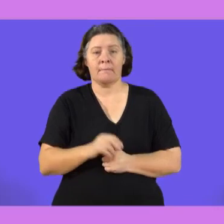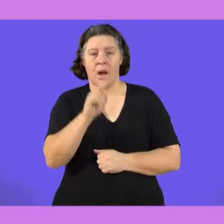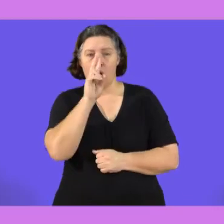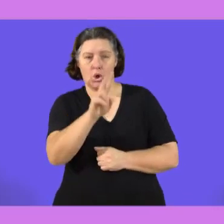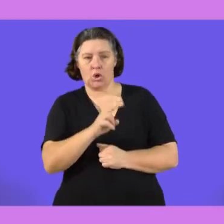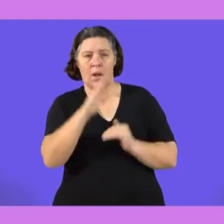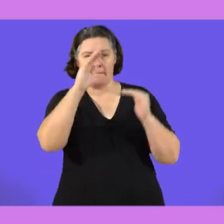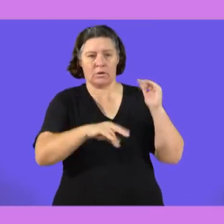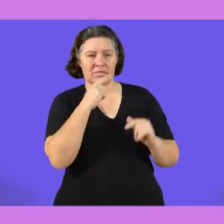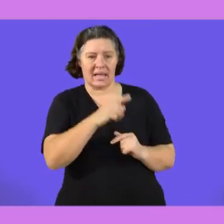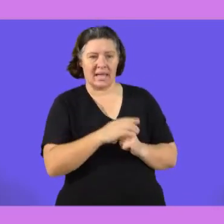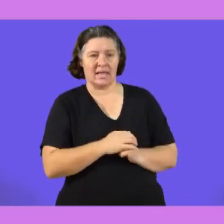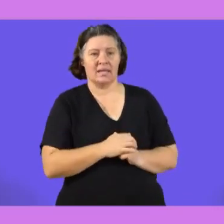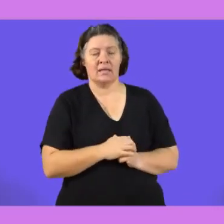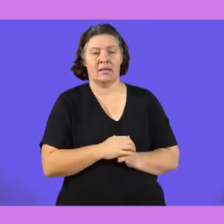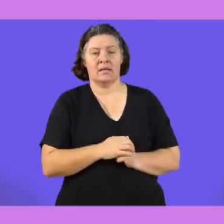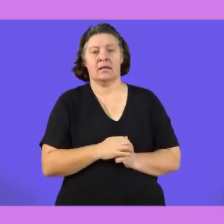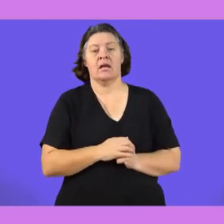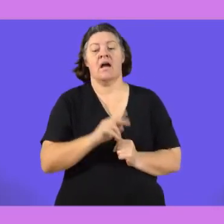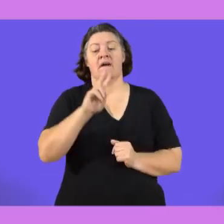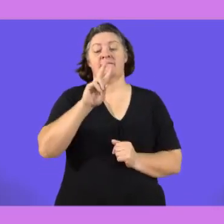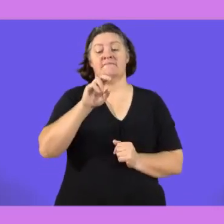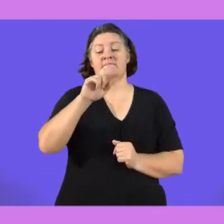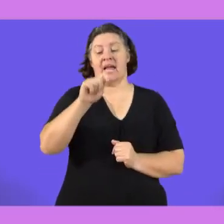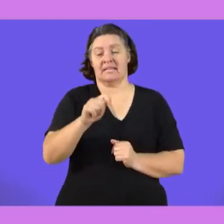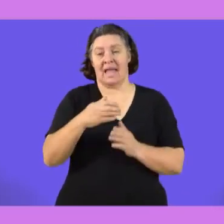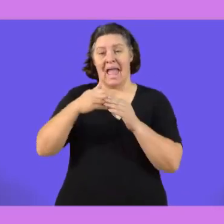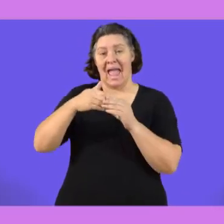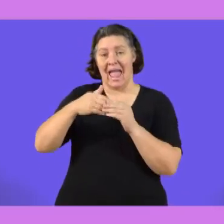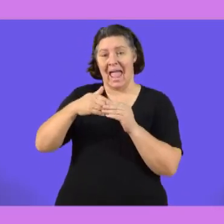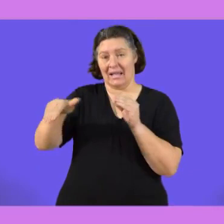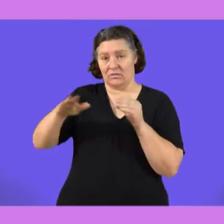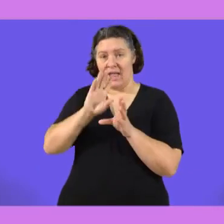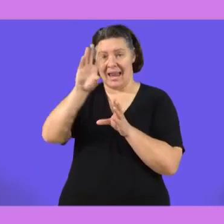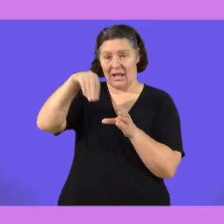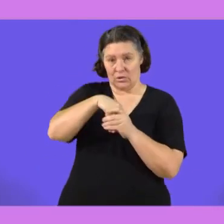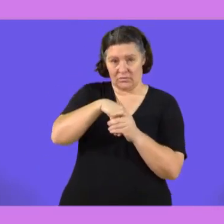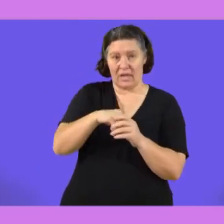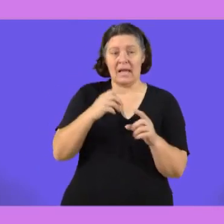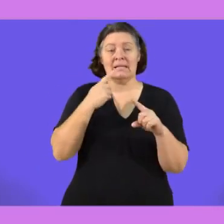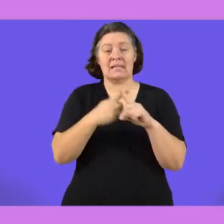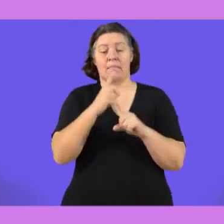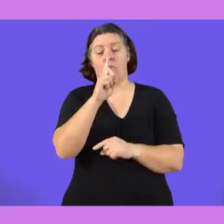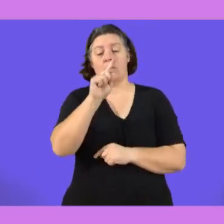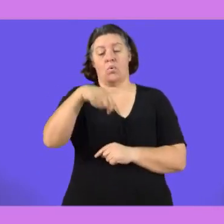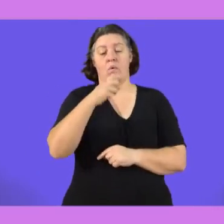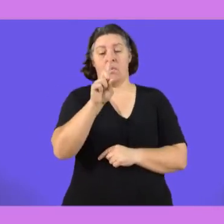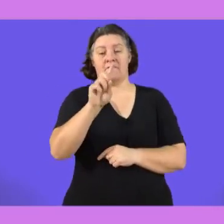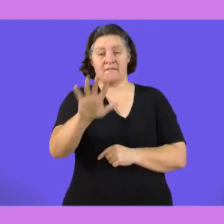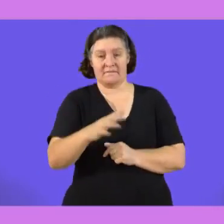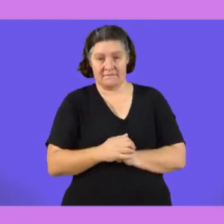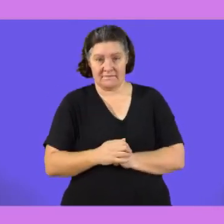1,299 Rand. Now, quickly look at the bottom. It says, remember, from VAT exclusive to VAT inclusive, we multiply